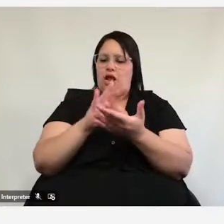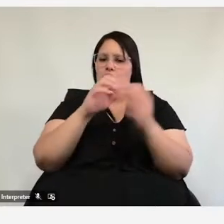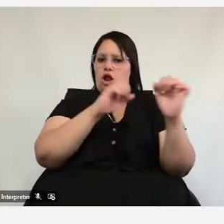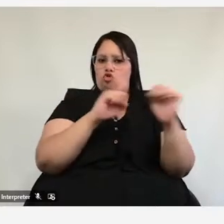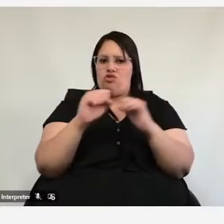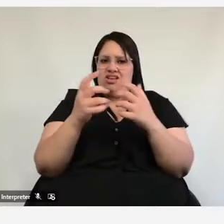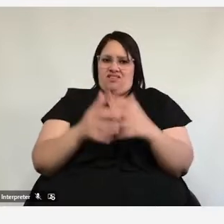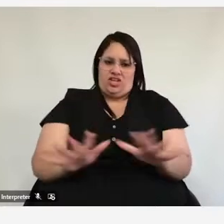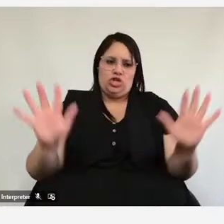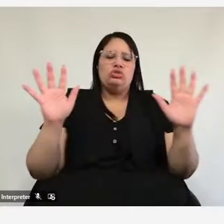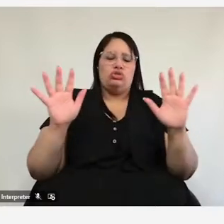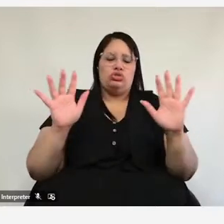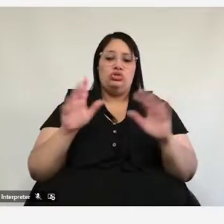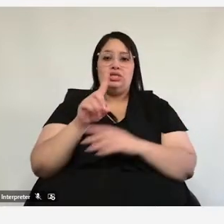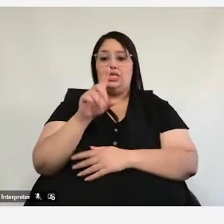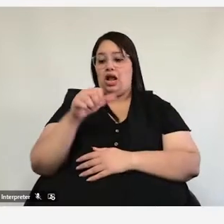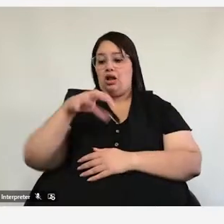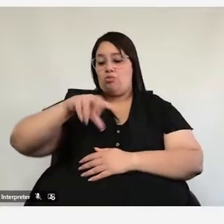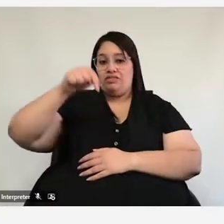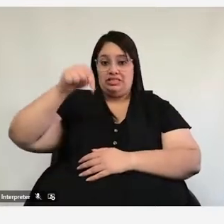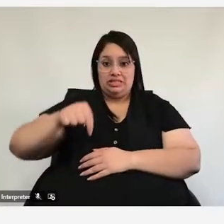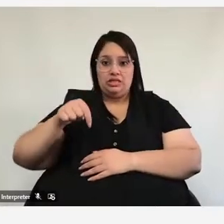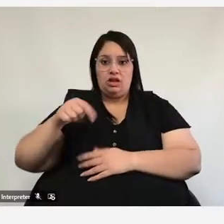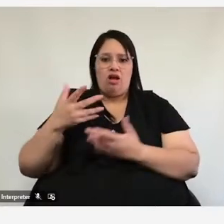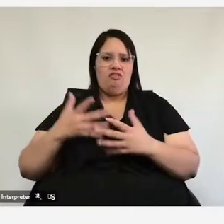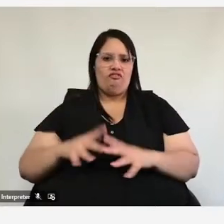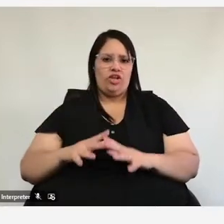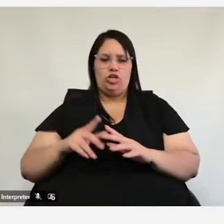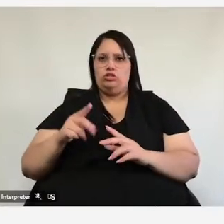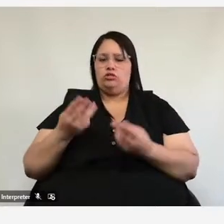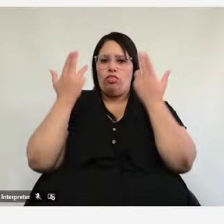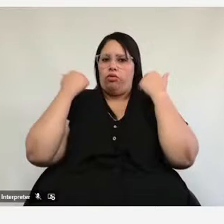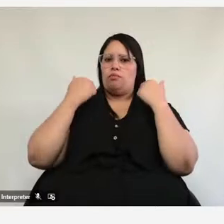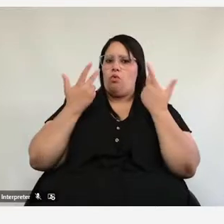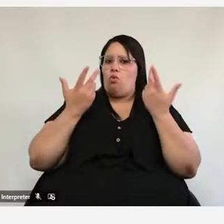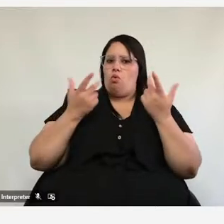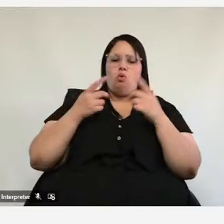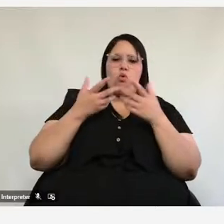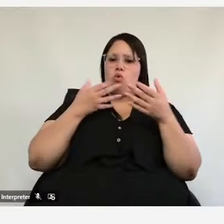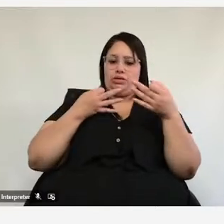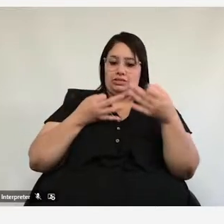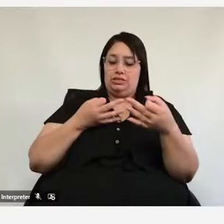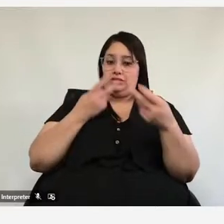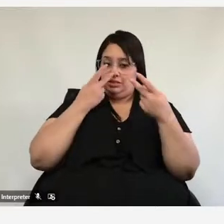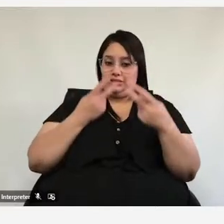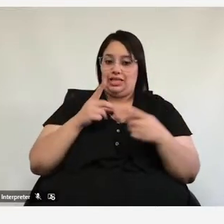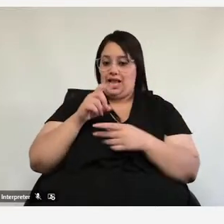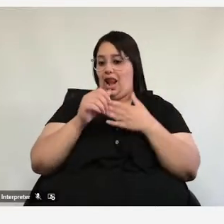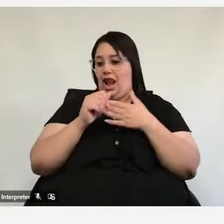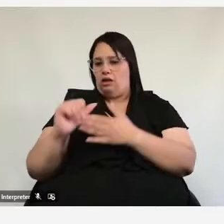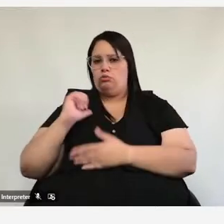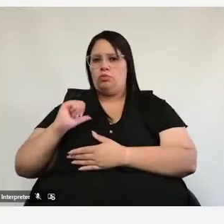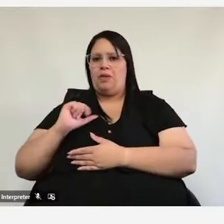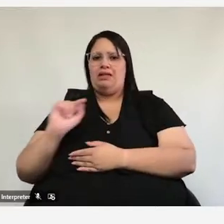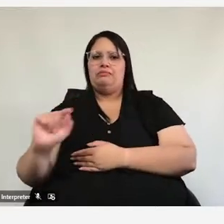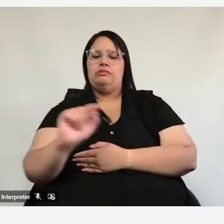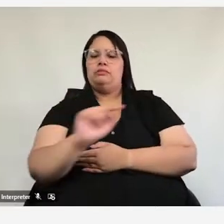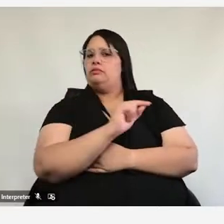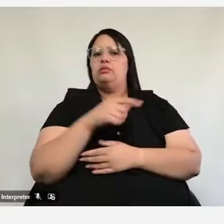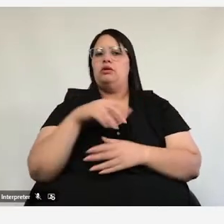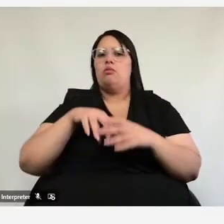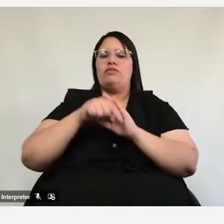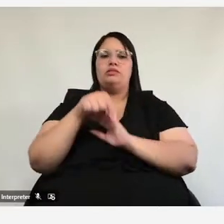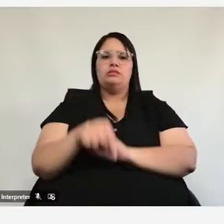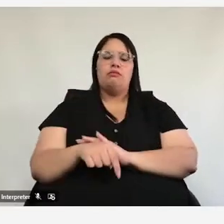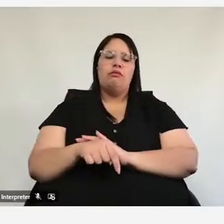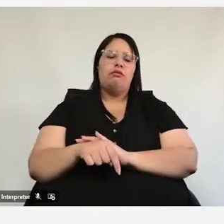upon. The DA in this province has been oblivion to this, to the DA-led municipalities here in this province,